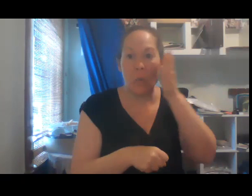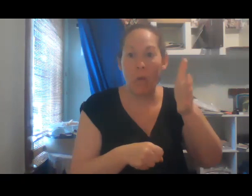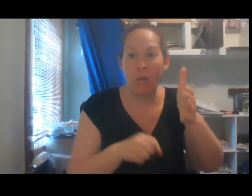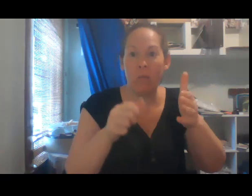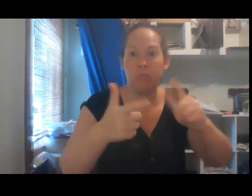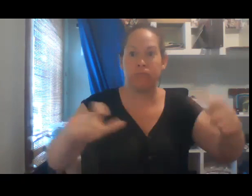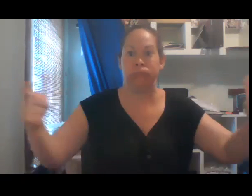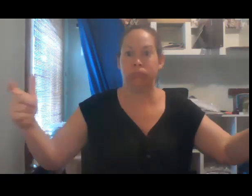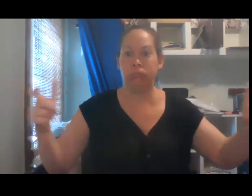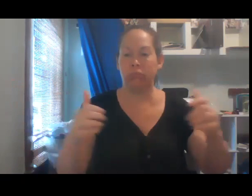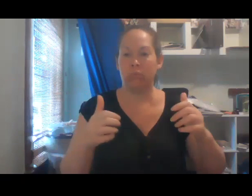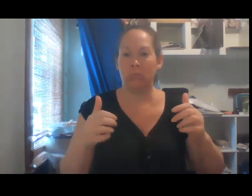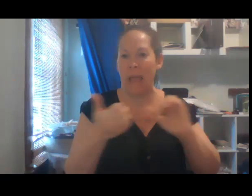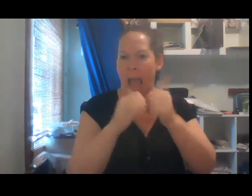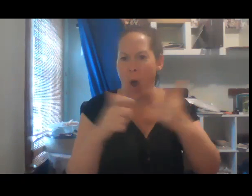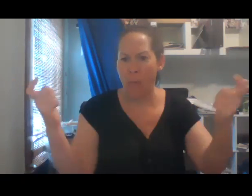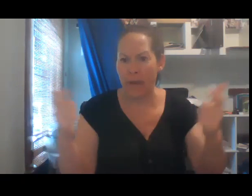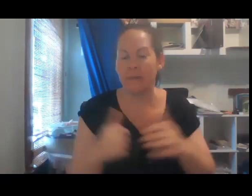population